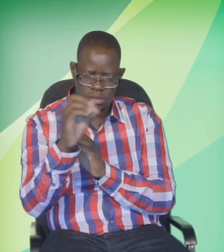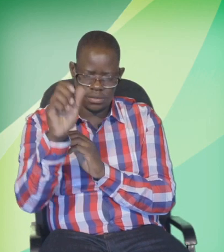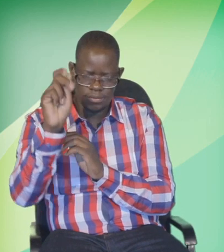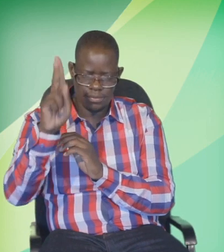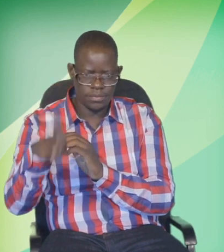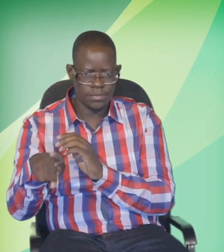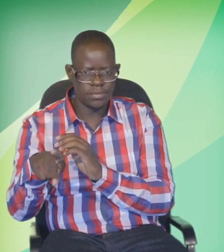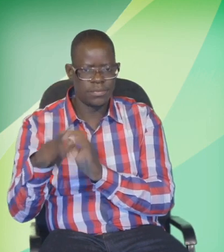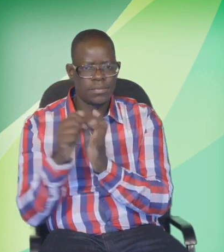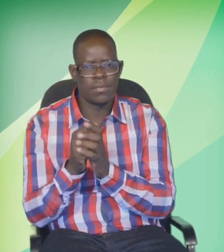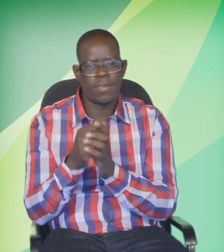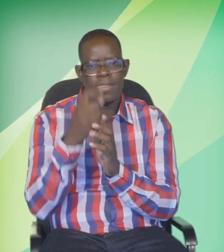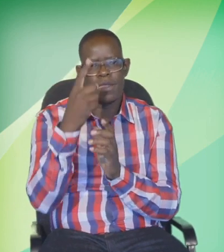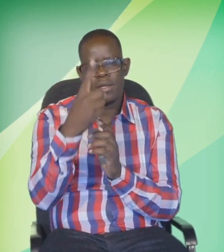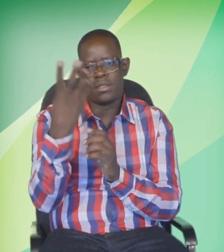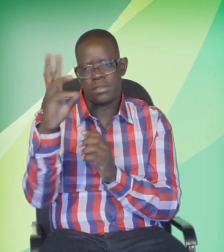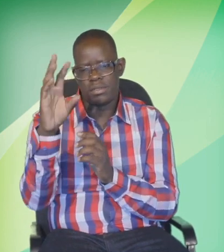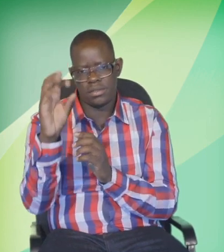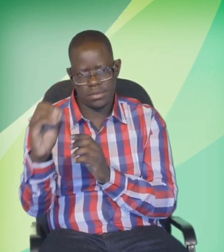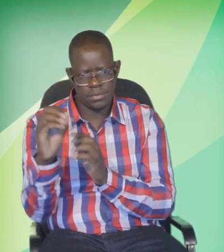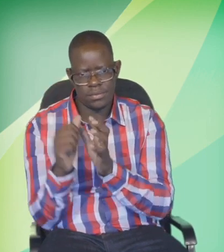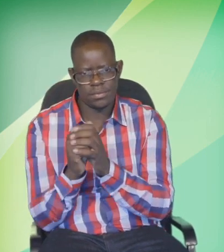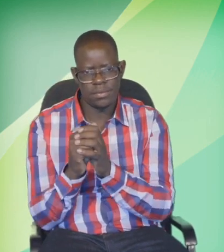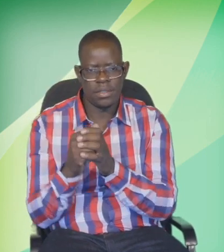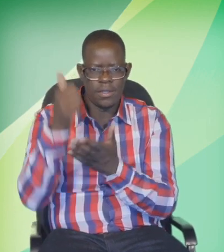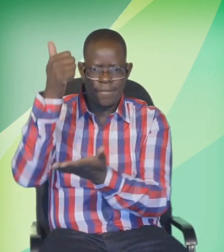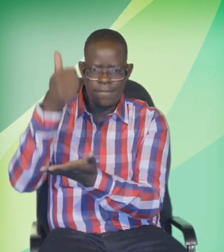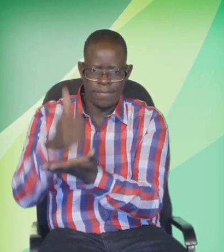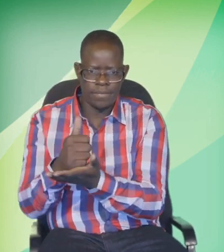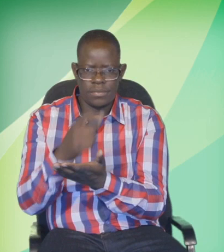sales returns 160. Bank